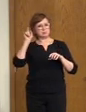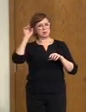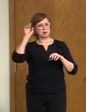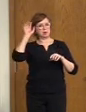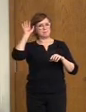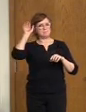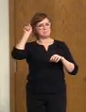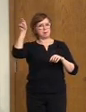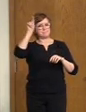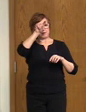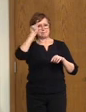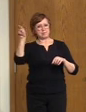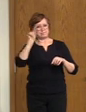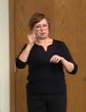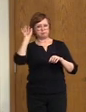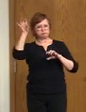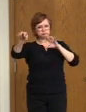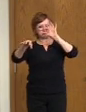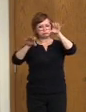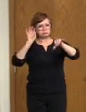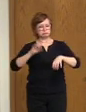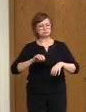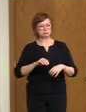where we're able to provide the vaccine.